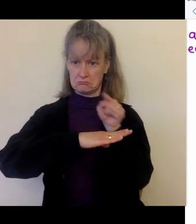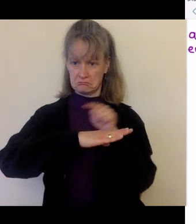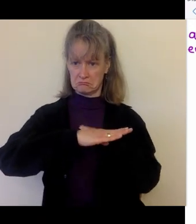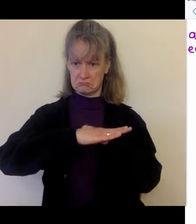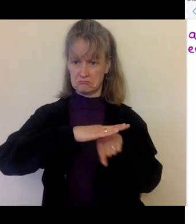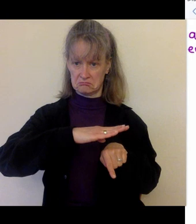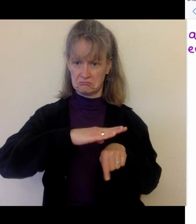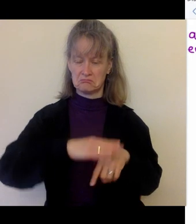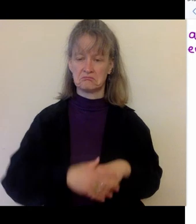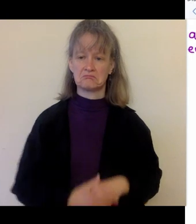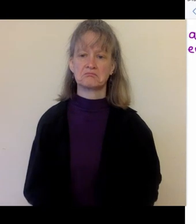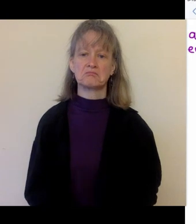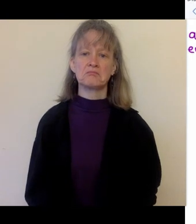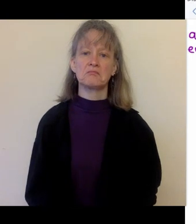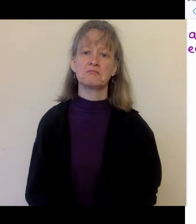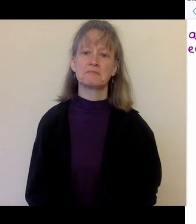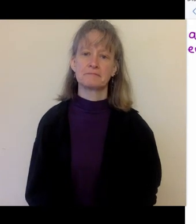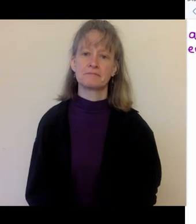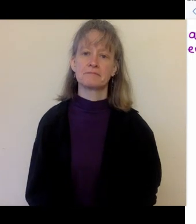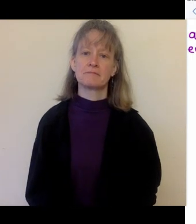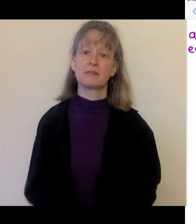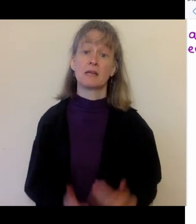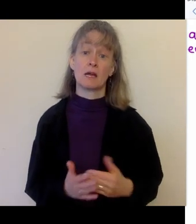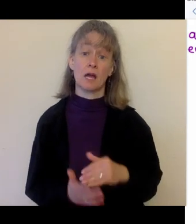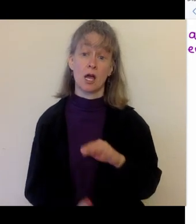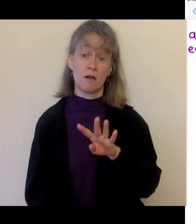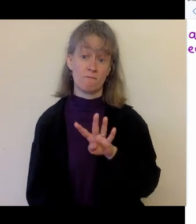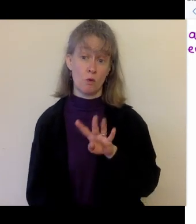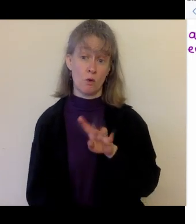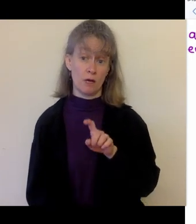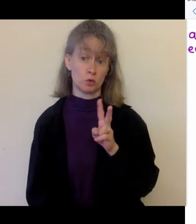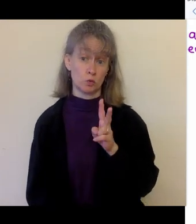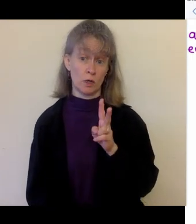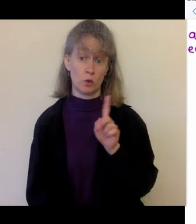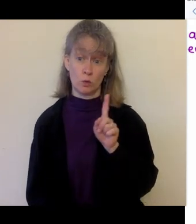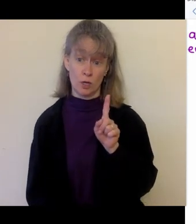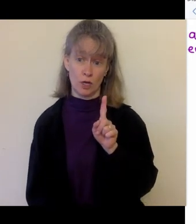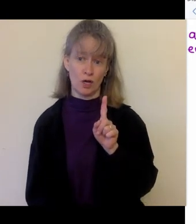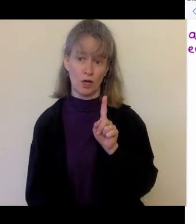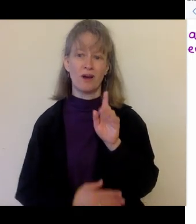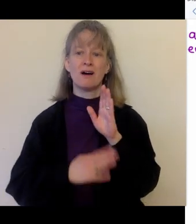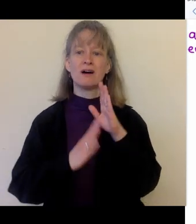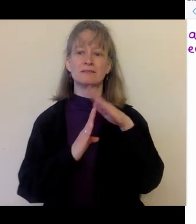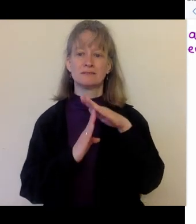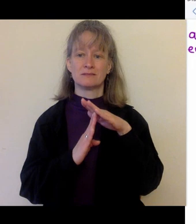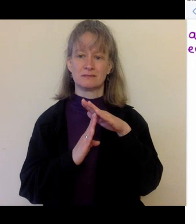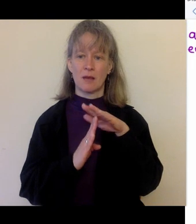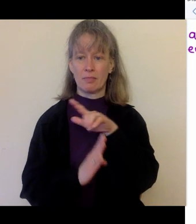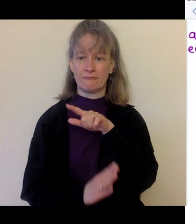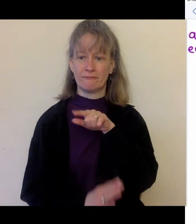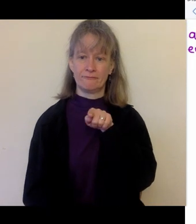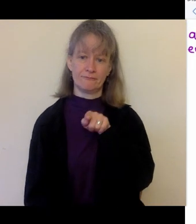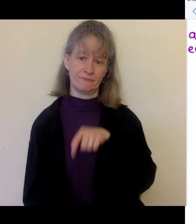And again, 4x squared is going to go in our top box.